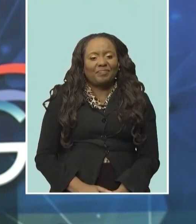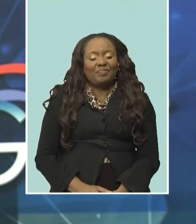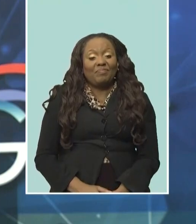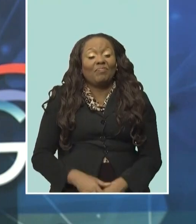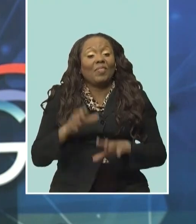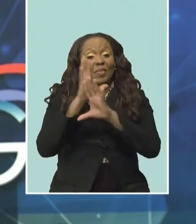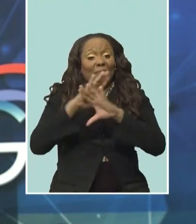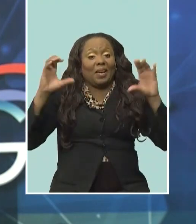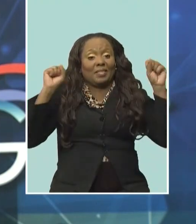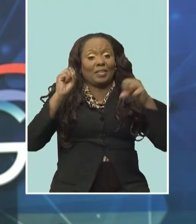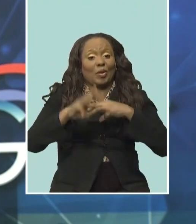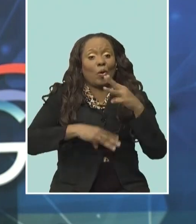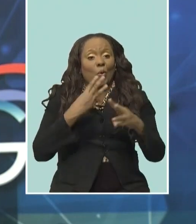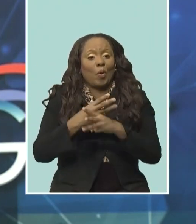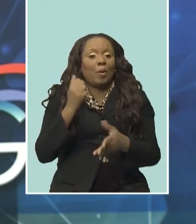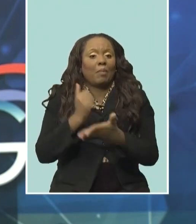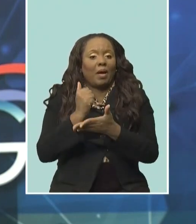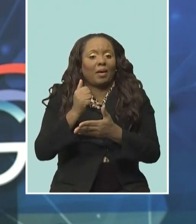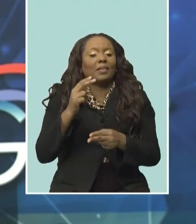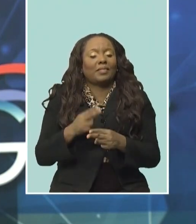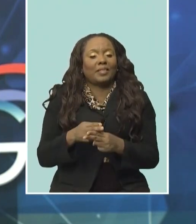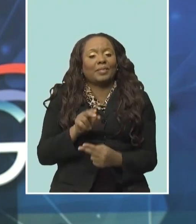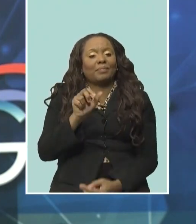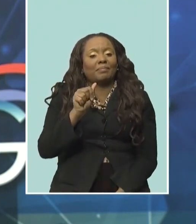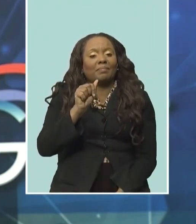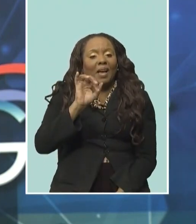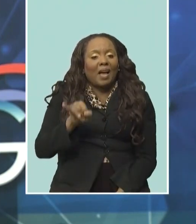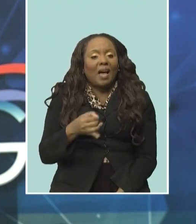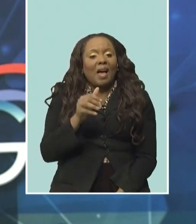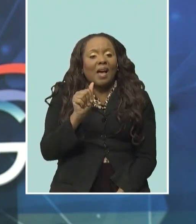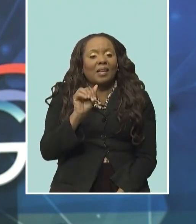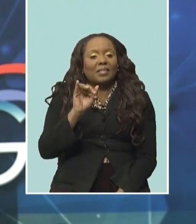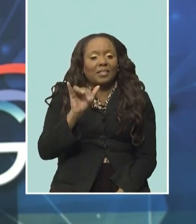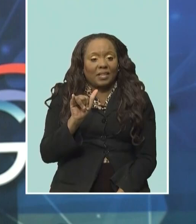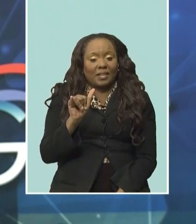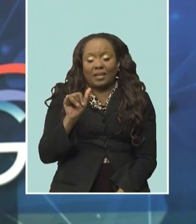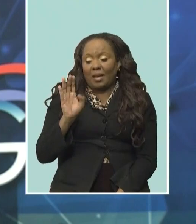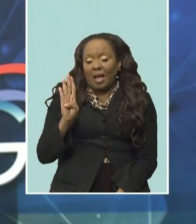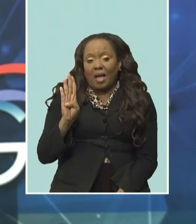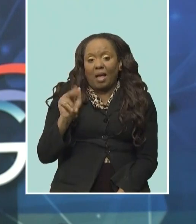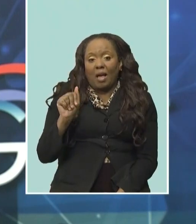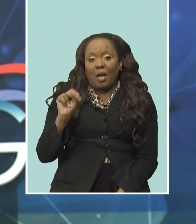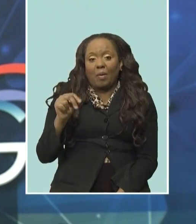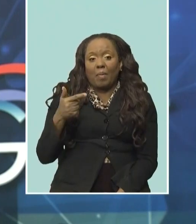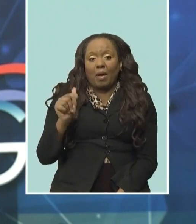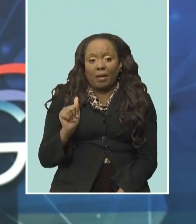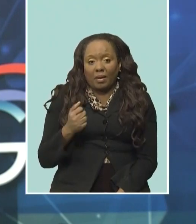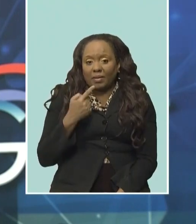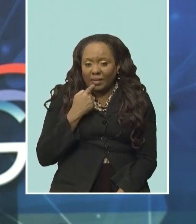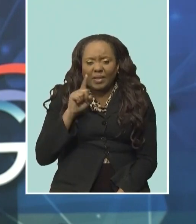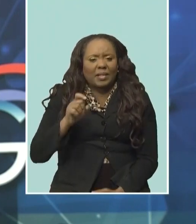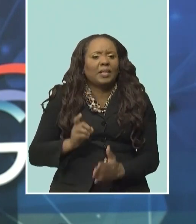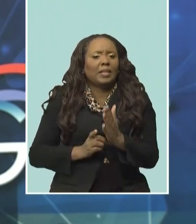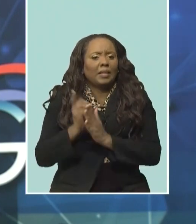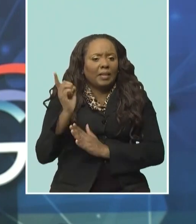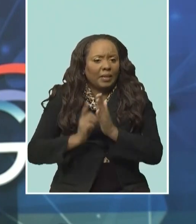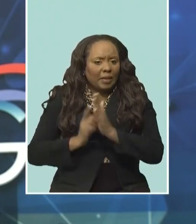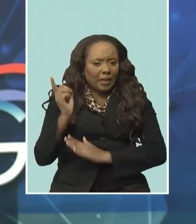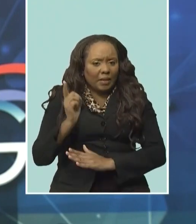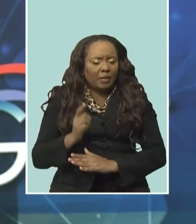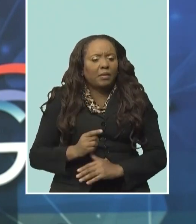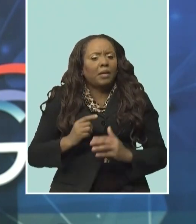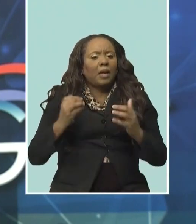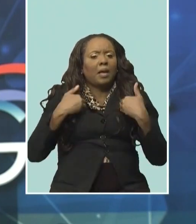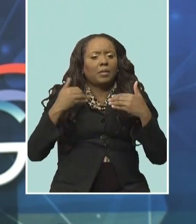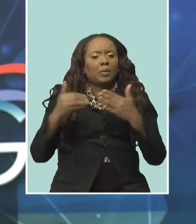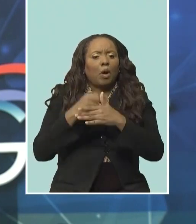And President of the World Bank, Ajay Banga, says development delayed is development denied. He plans to adopt a new mission and